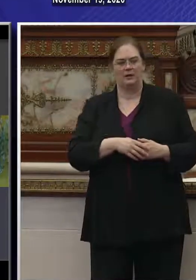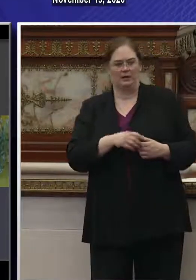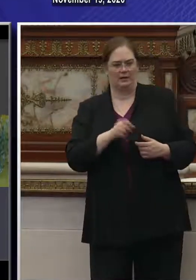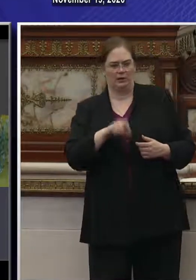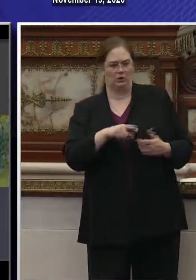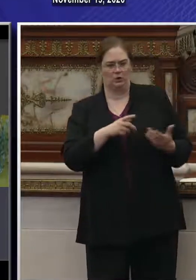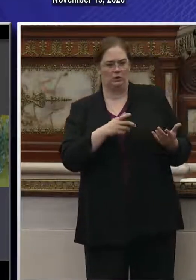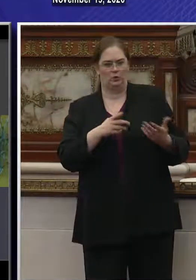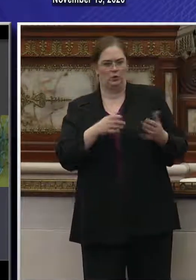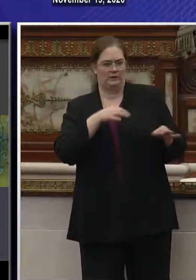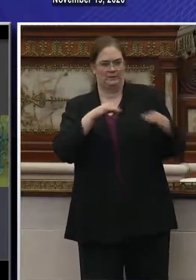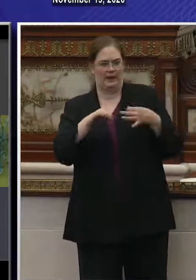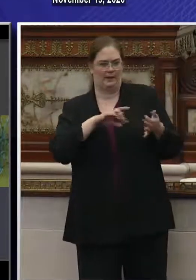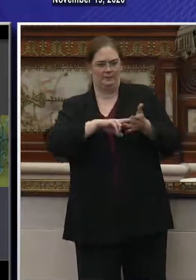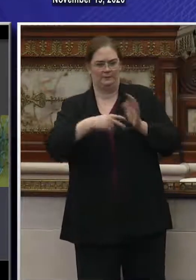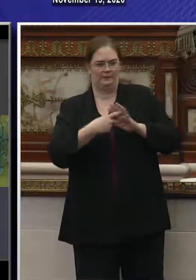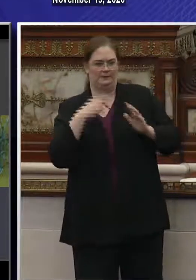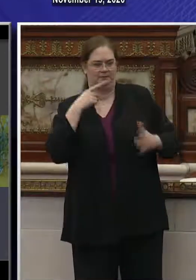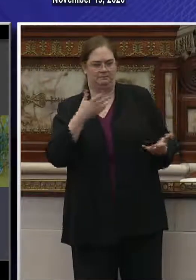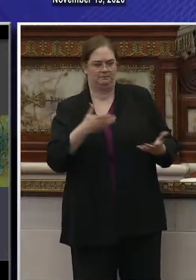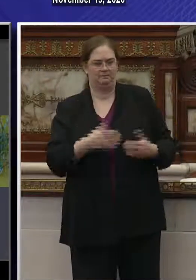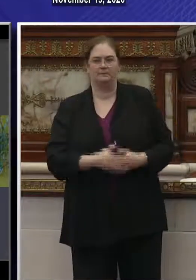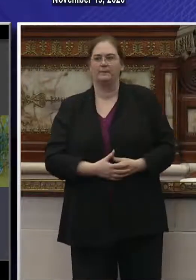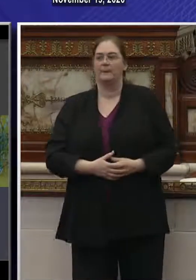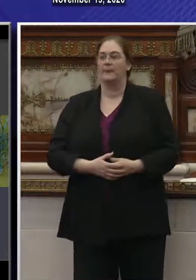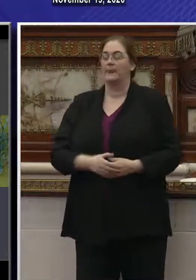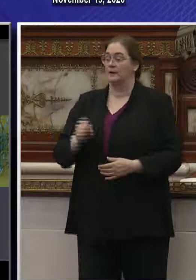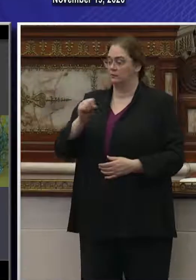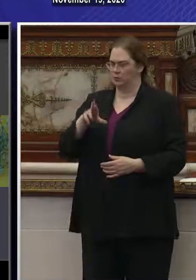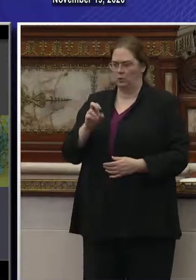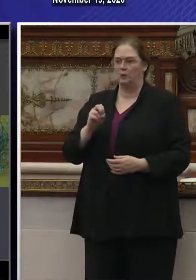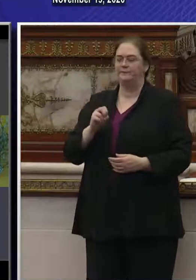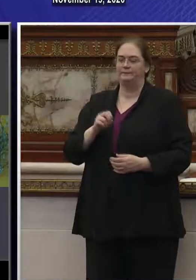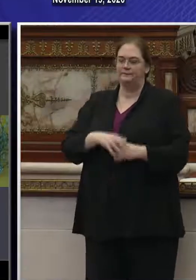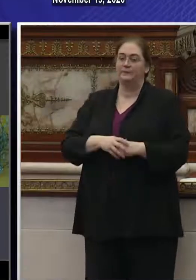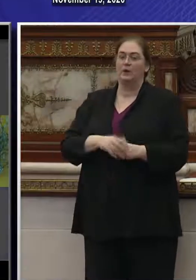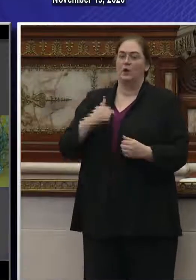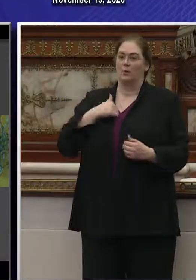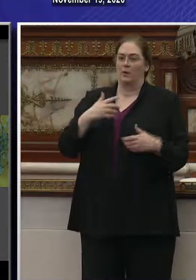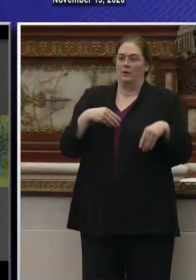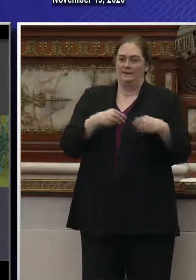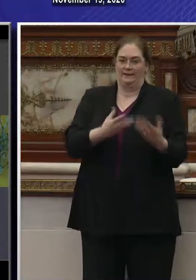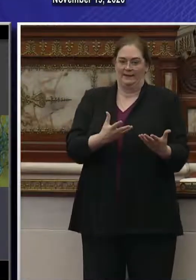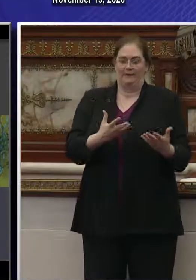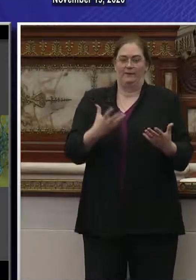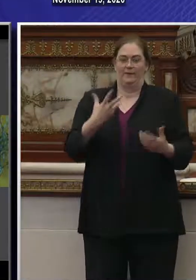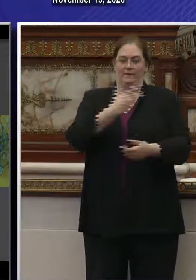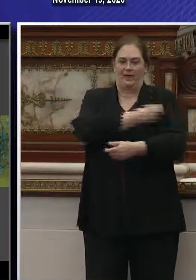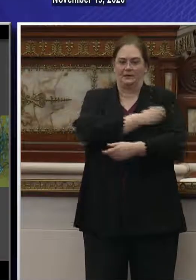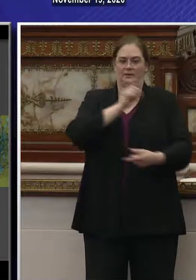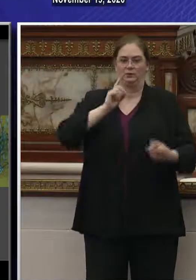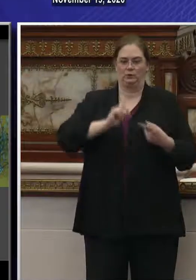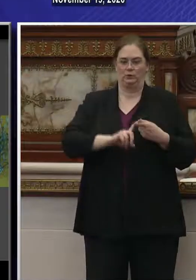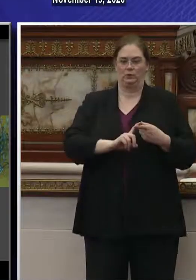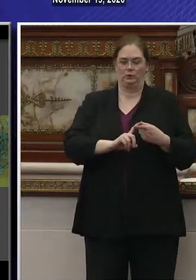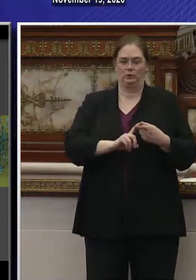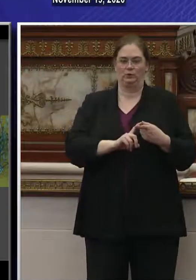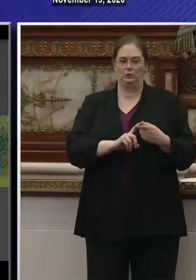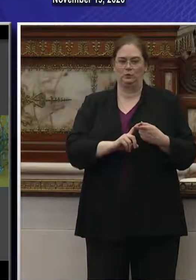you explain what that means? Sure. We want to give the vaccine to